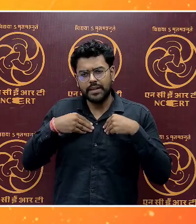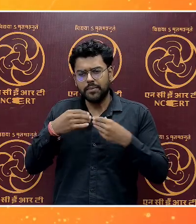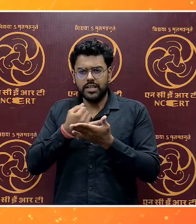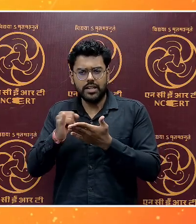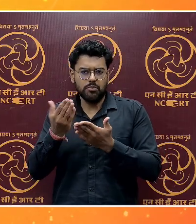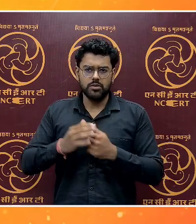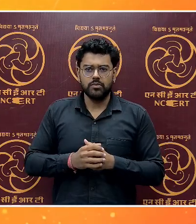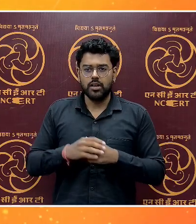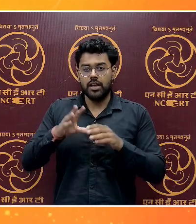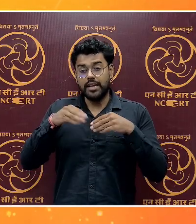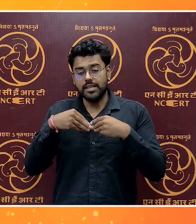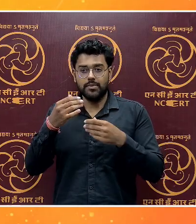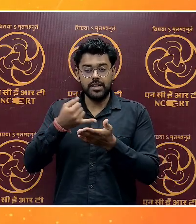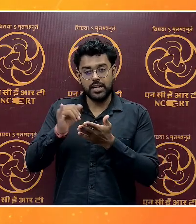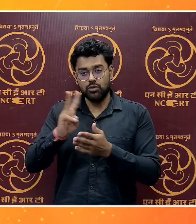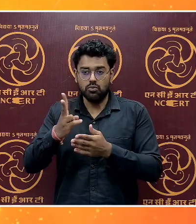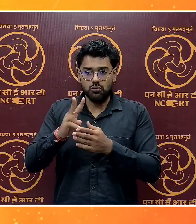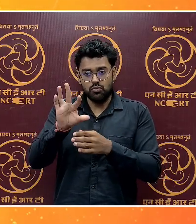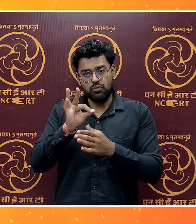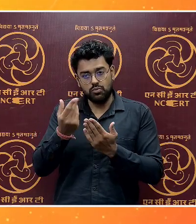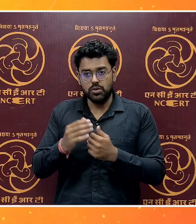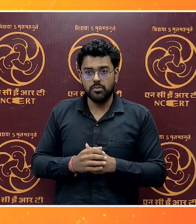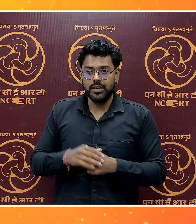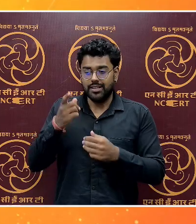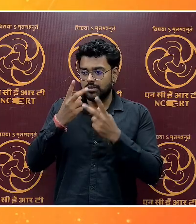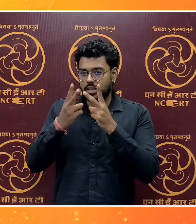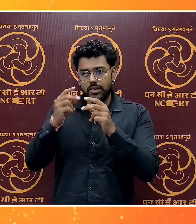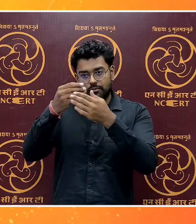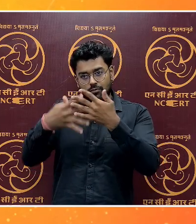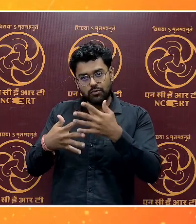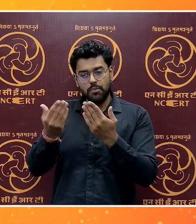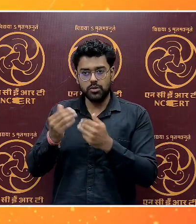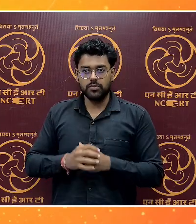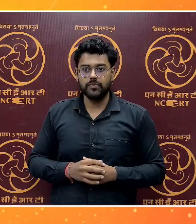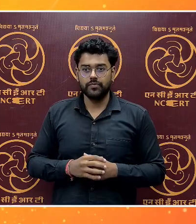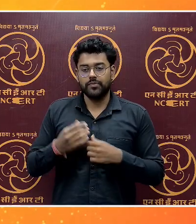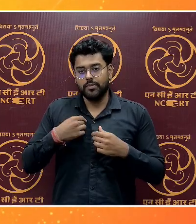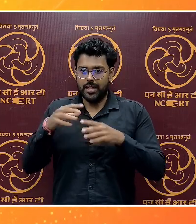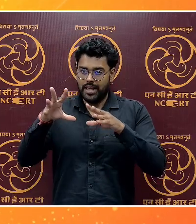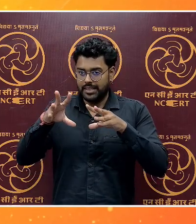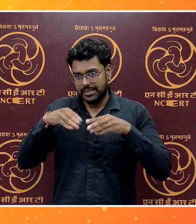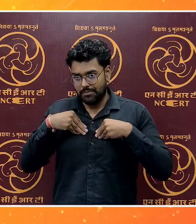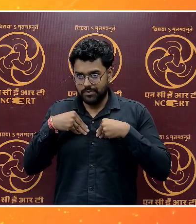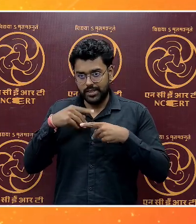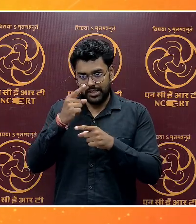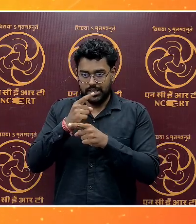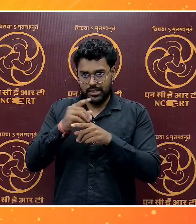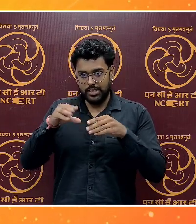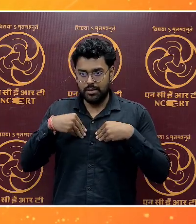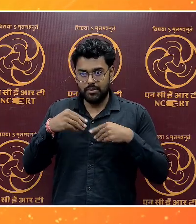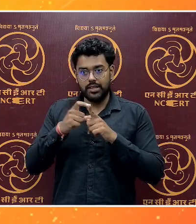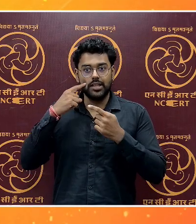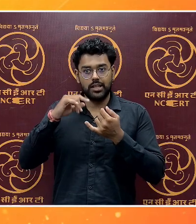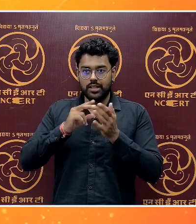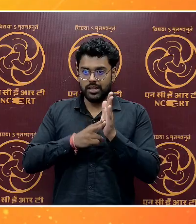I can accept or reject the request, or I can see the details from here as well. So let me accept the Divesh as a teacher. So I accept it.